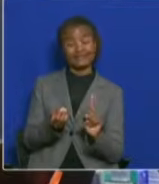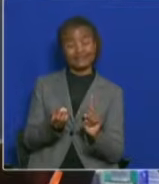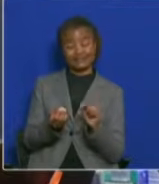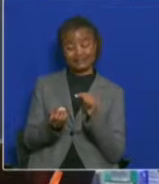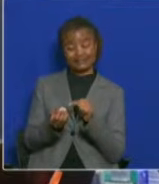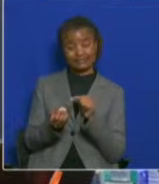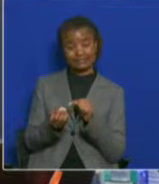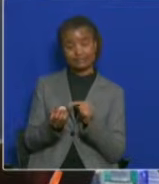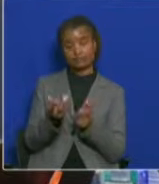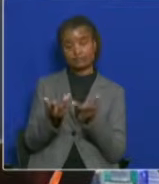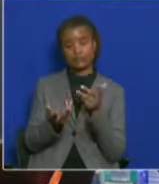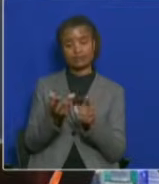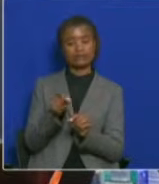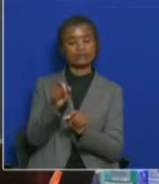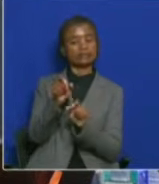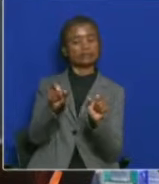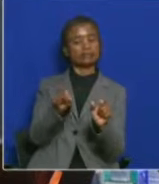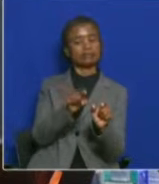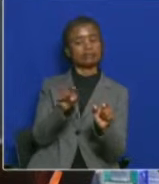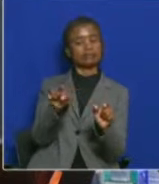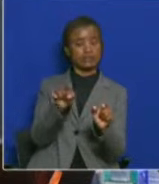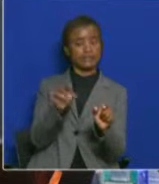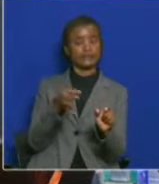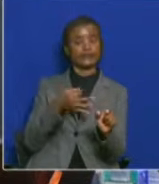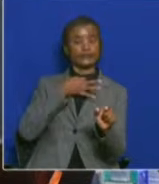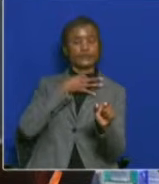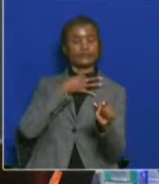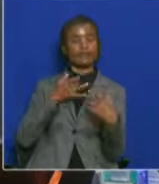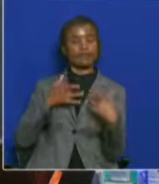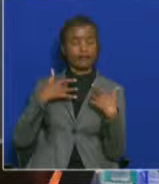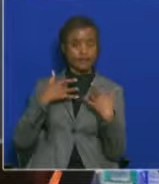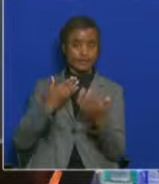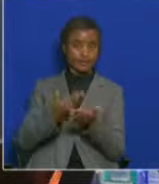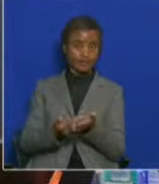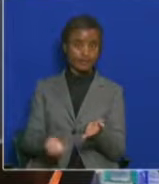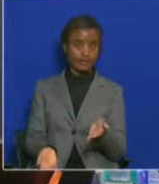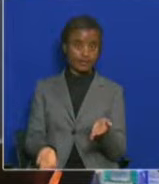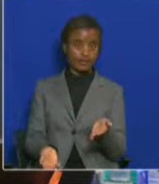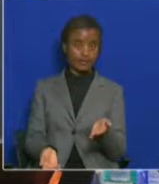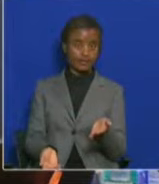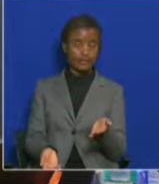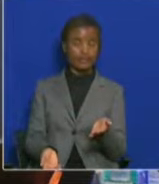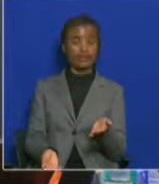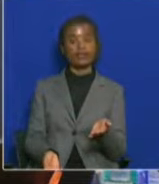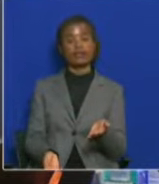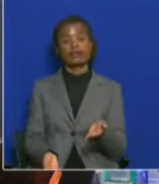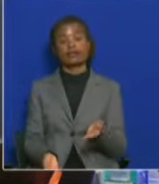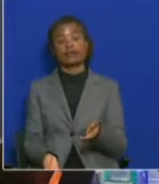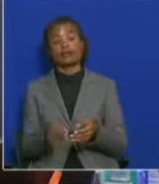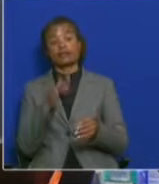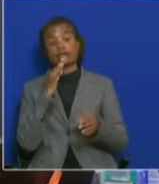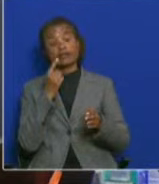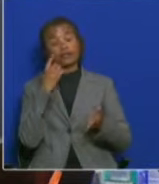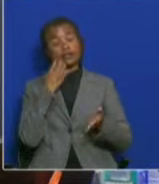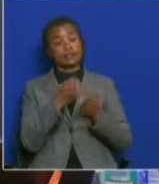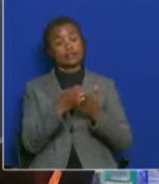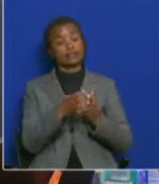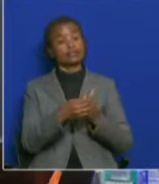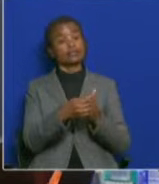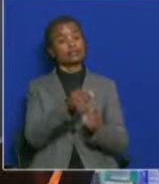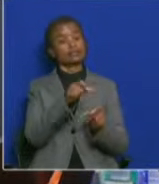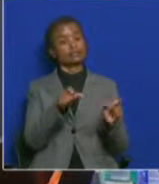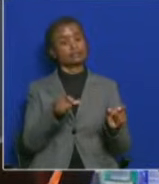it's not in the interests of, it's not in anyone's interest, and it's certainly not the evidence leaders' intention to be reckless